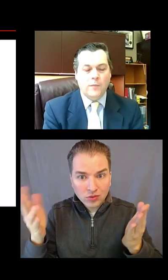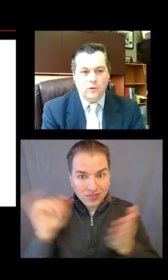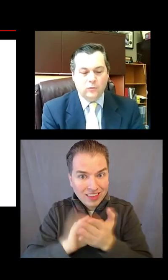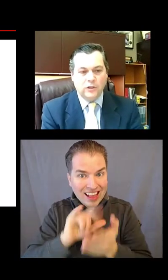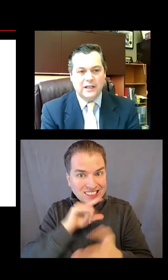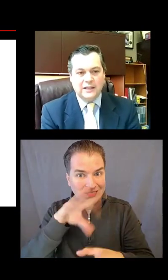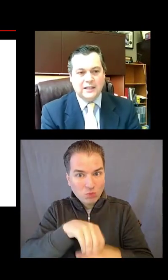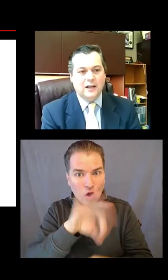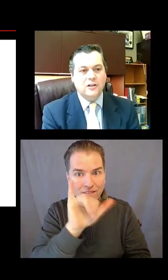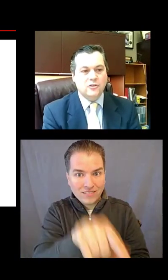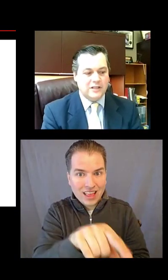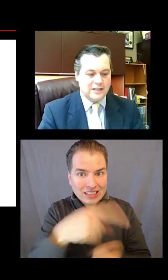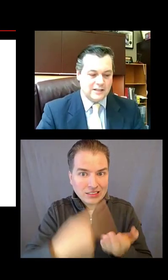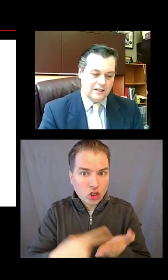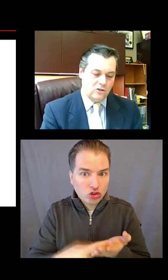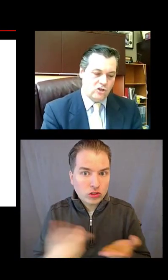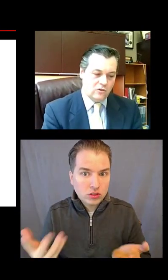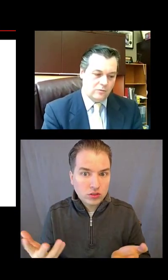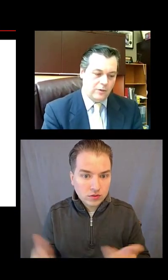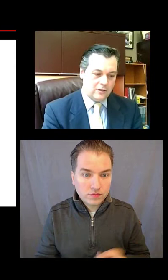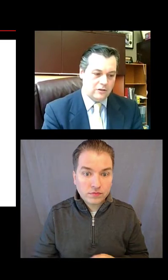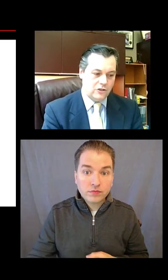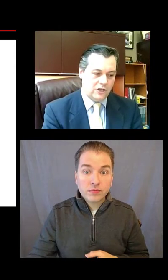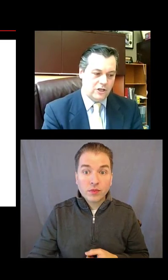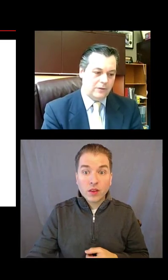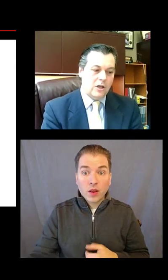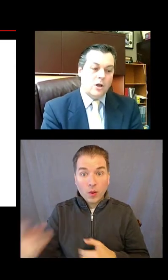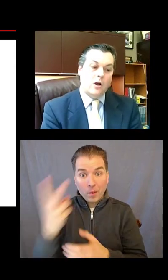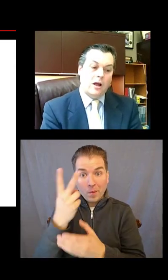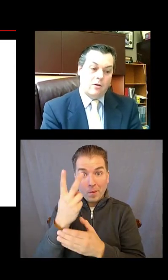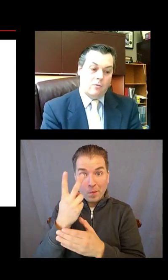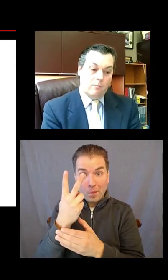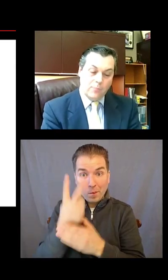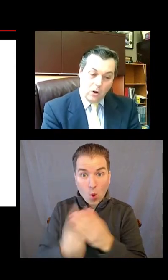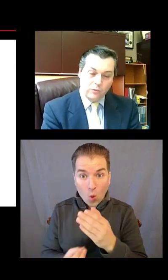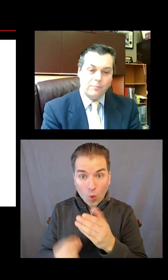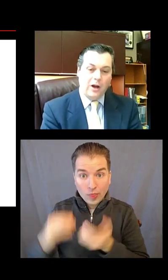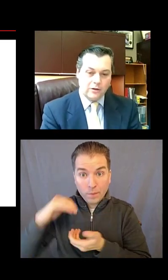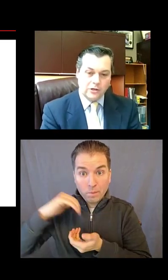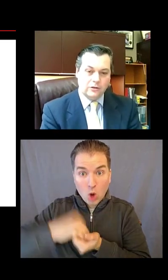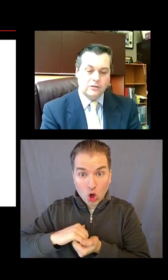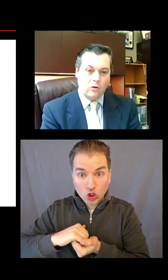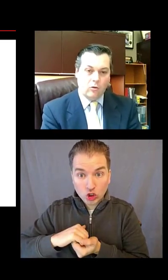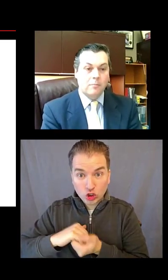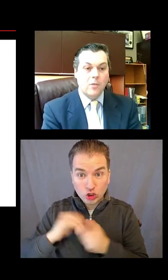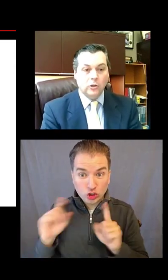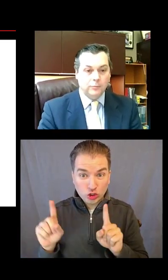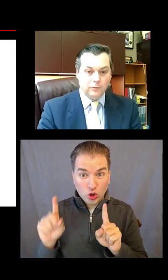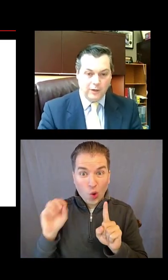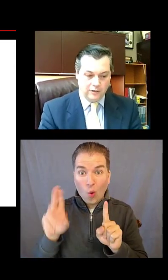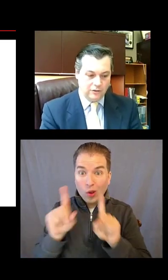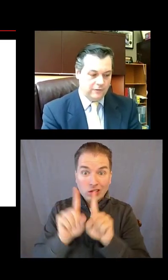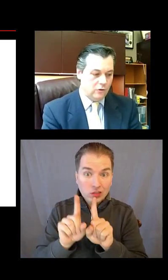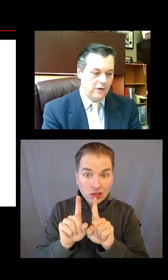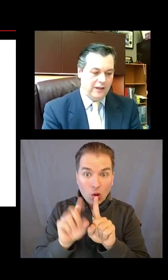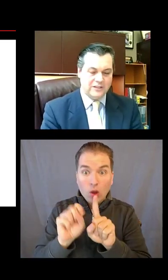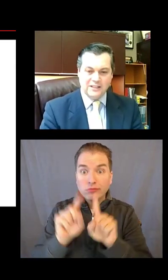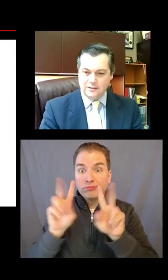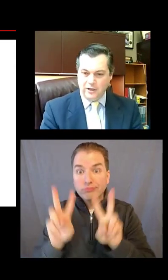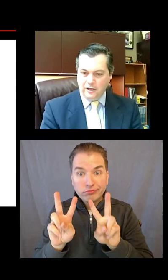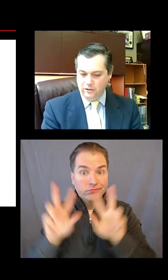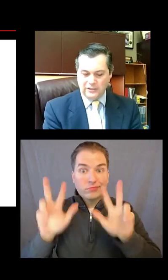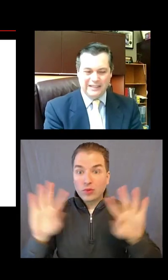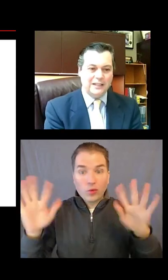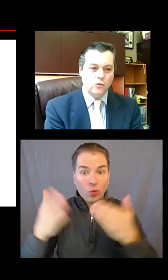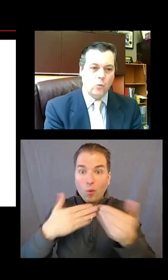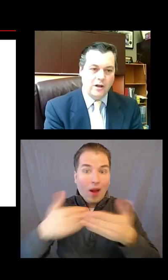And looking at the characteristics in a general partnership, both partners or multiple partners, if you have